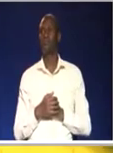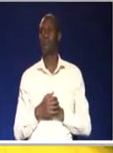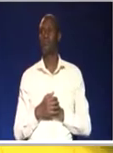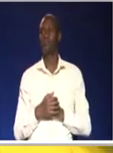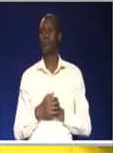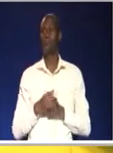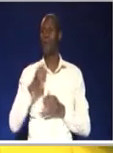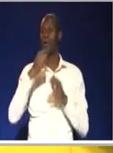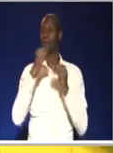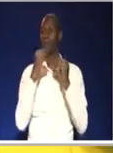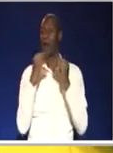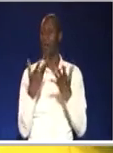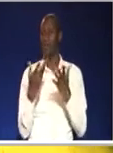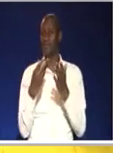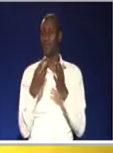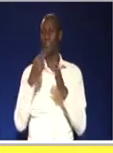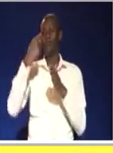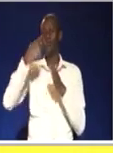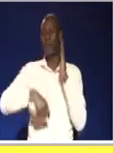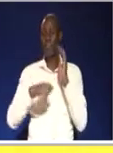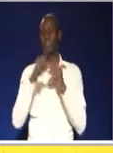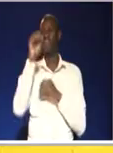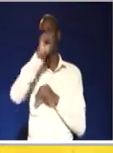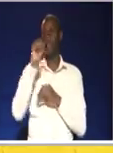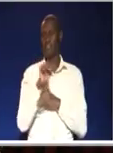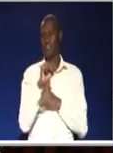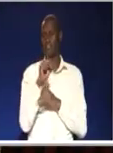And the price is in shillings.